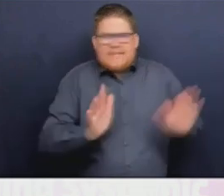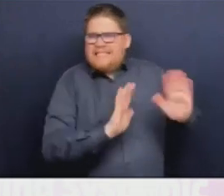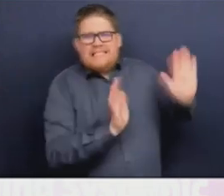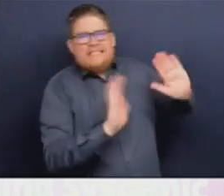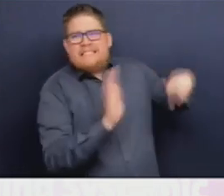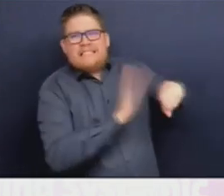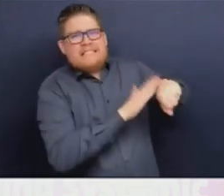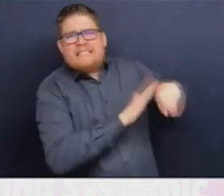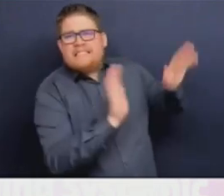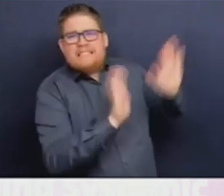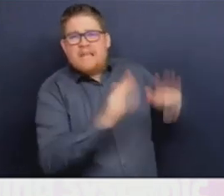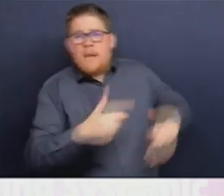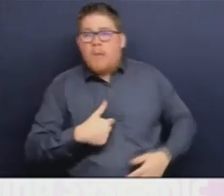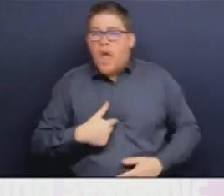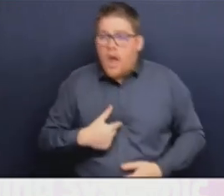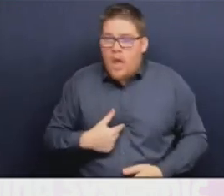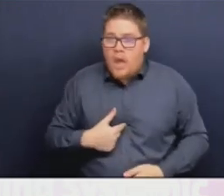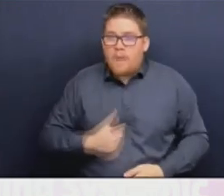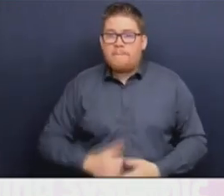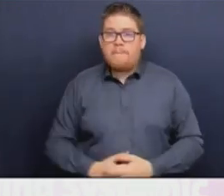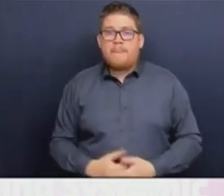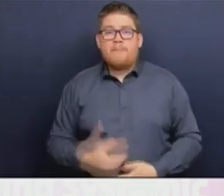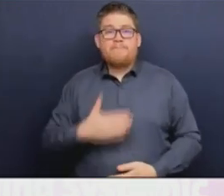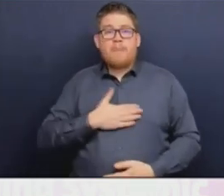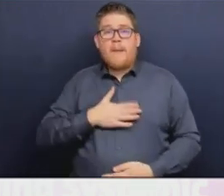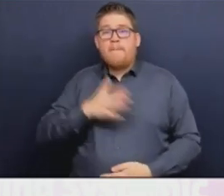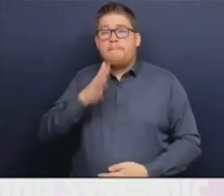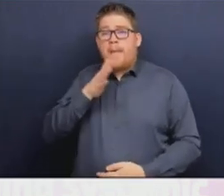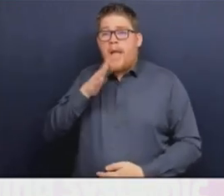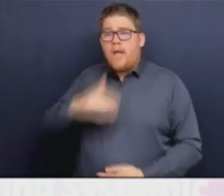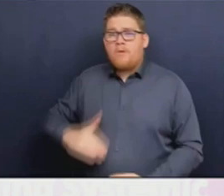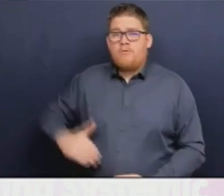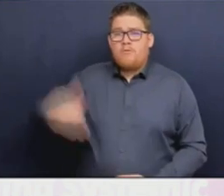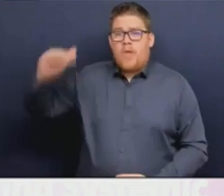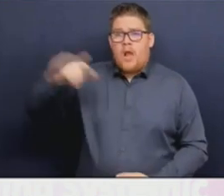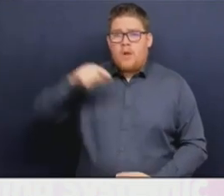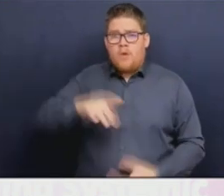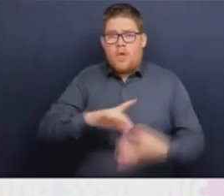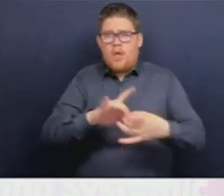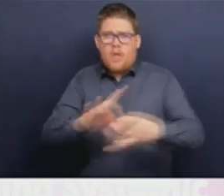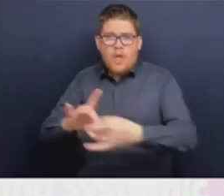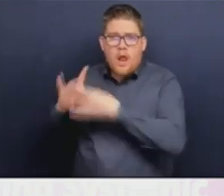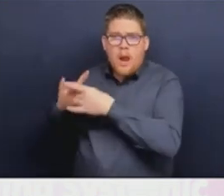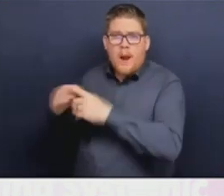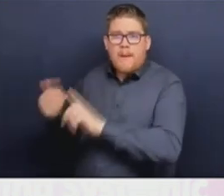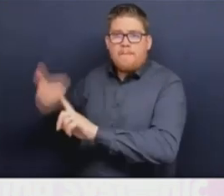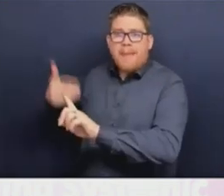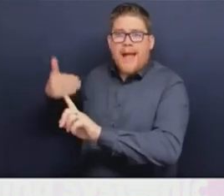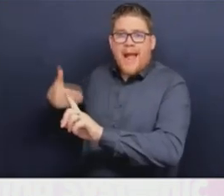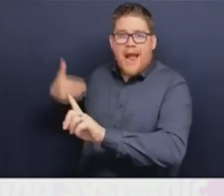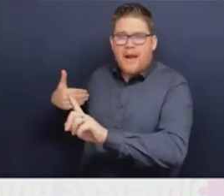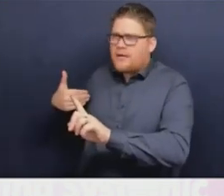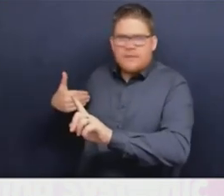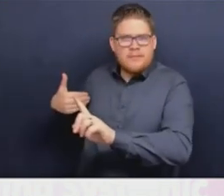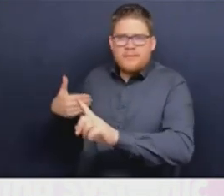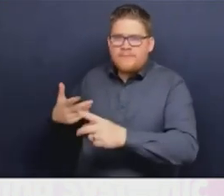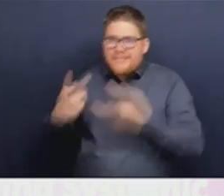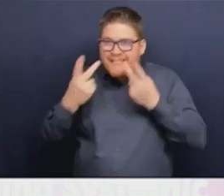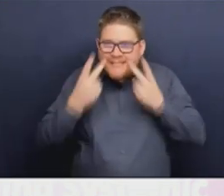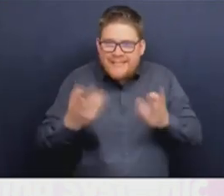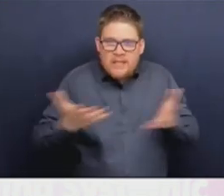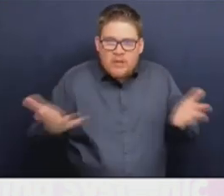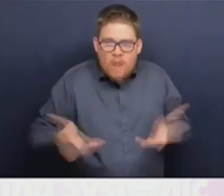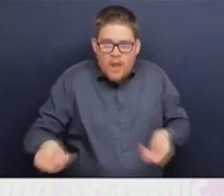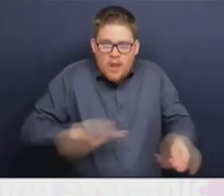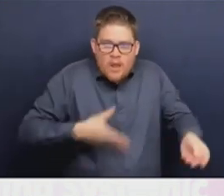evidence and take your direction from that. Don't hold fast to yesterday's ideas. Hold fast to the confidence that you should have in the people who are working on this each